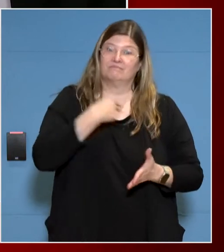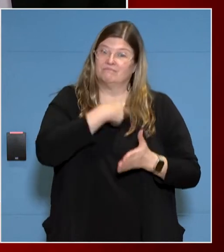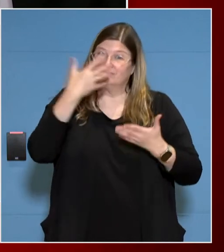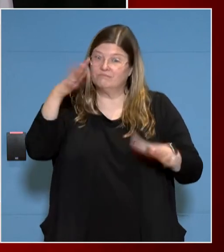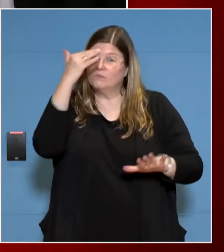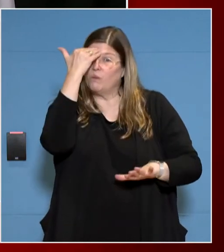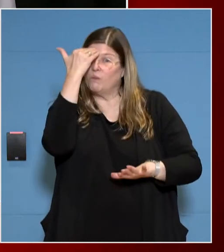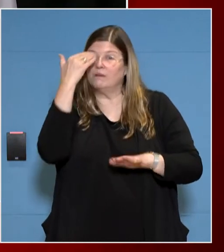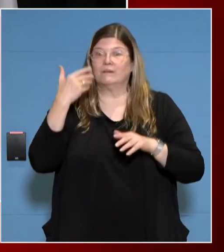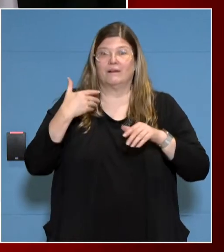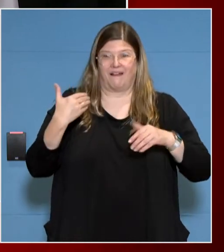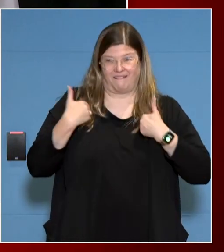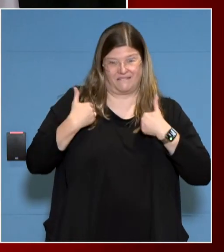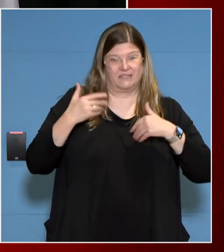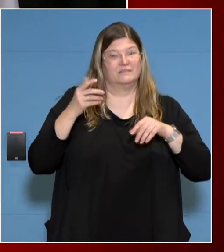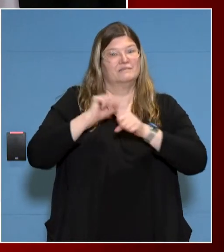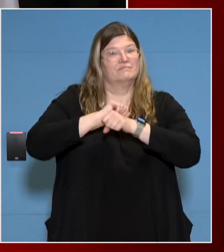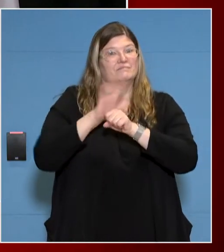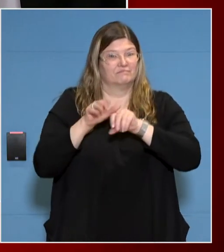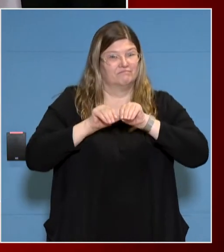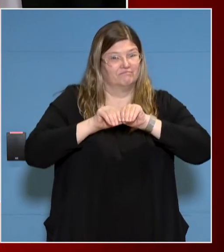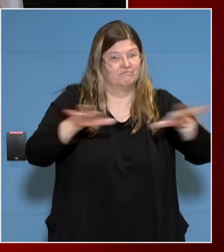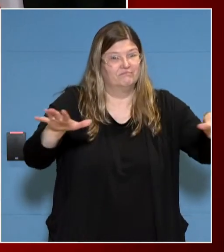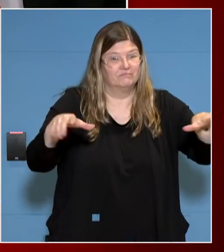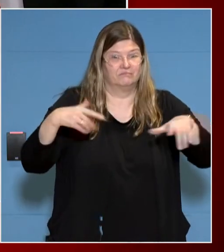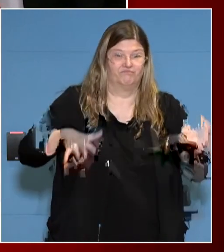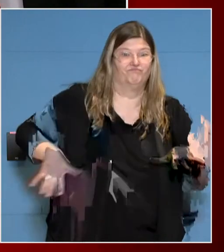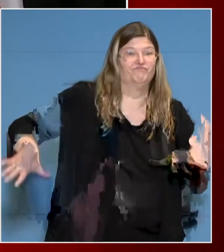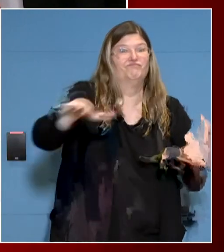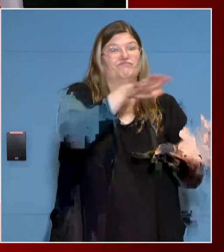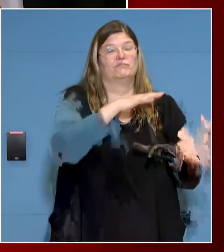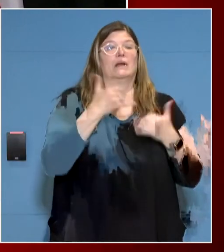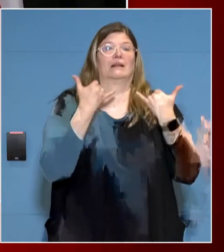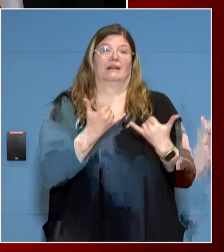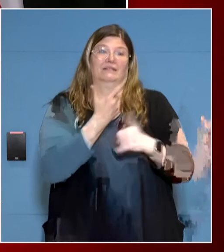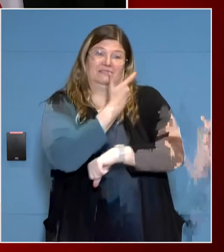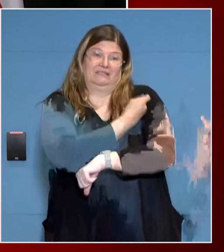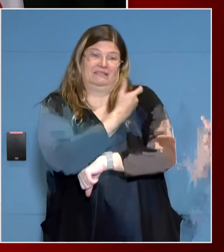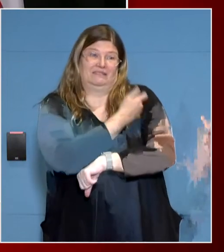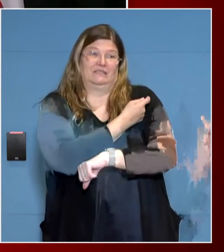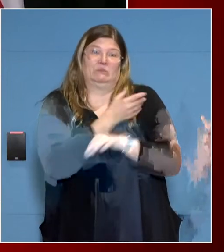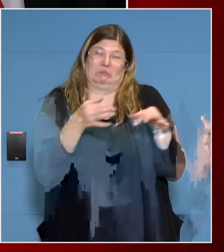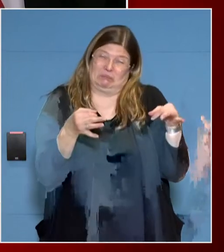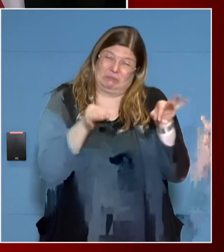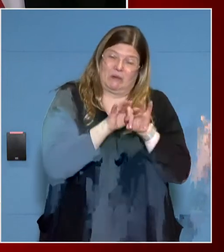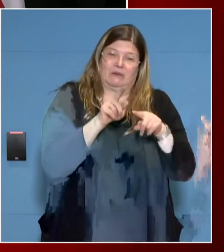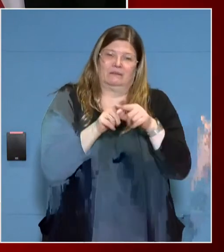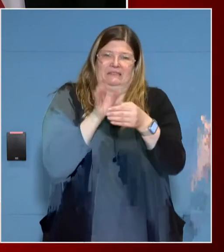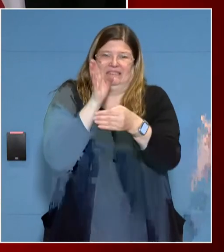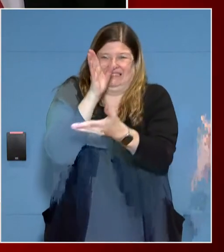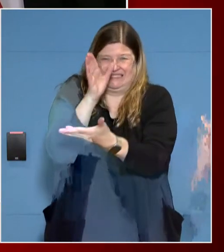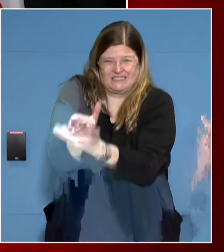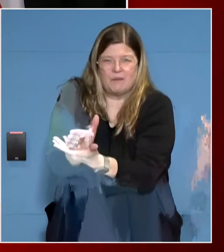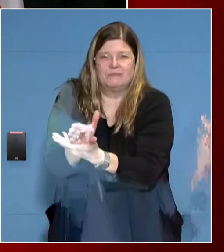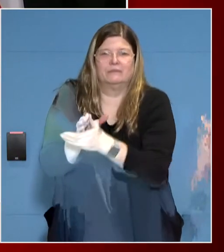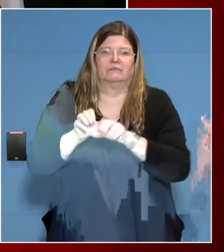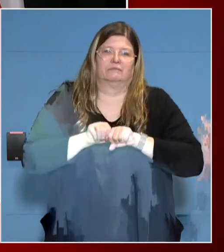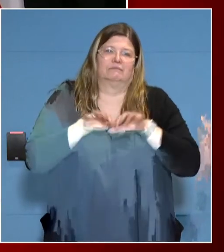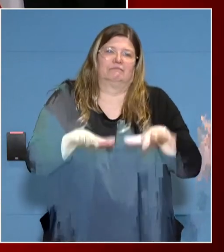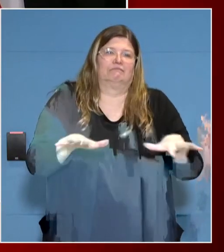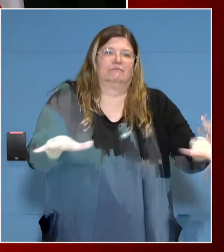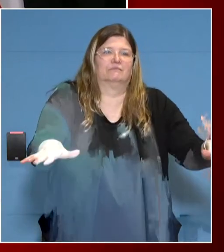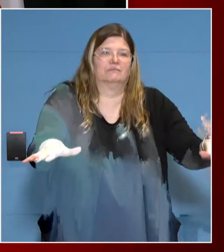community that a vaccine would be vital to ending this pandemic so that we can all return to our normal lives as quickly as possible. Over